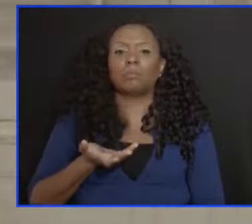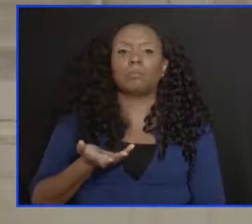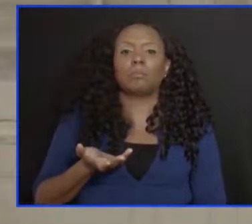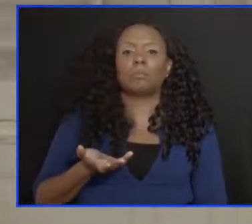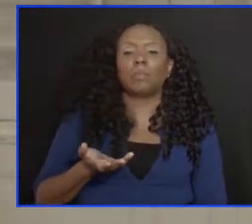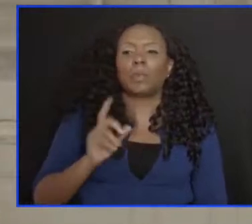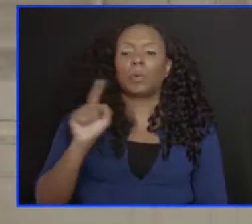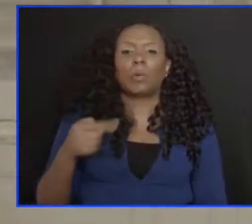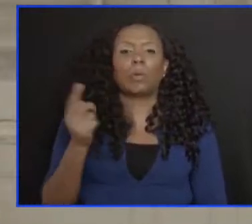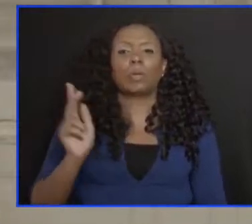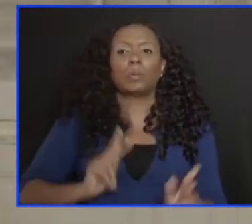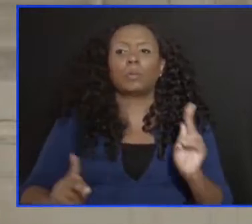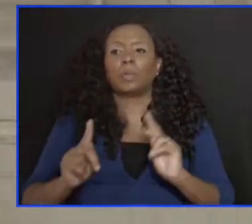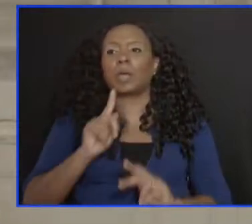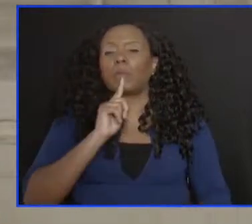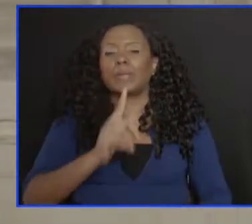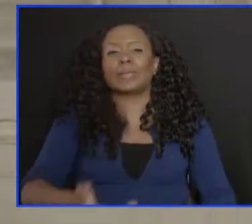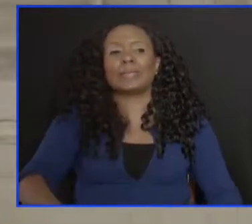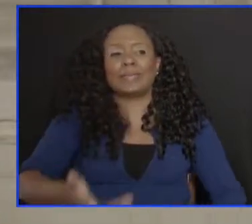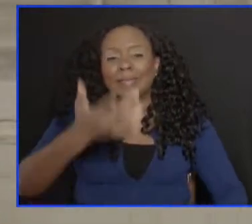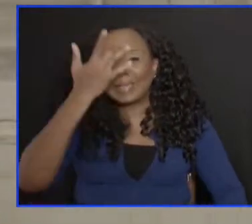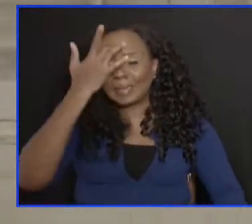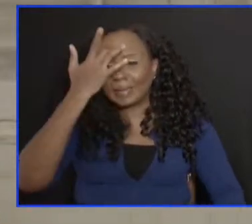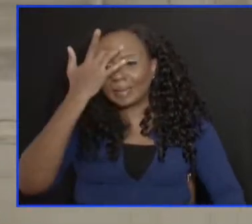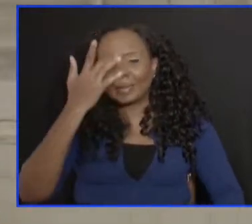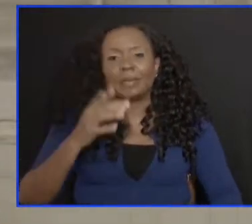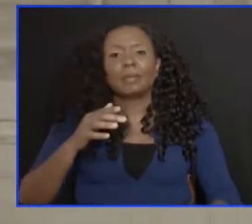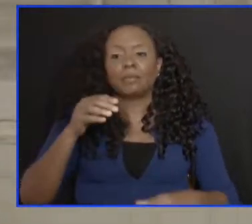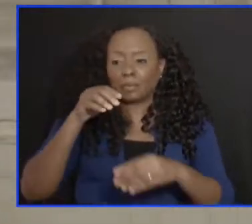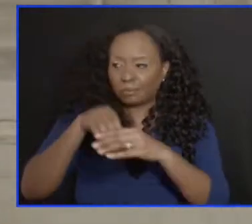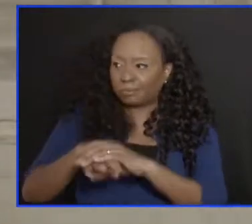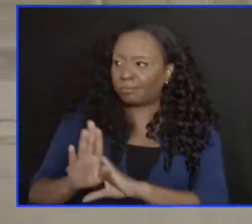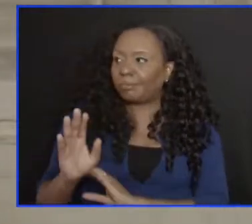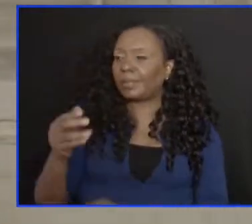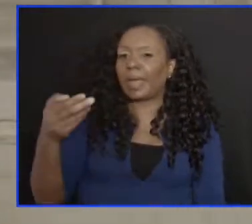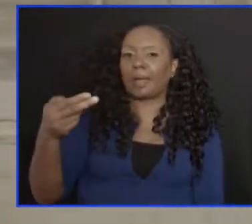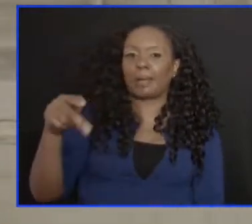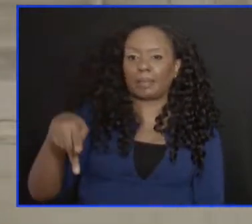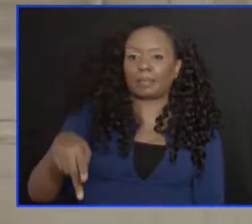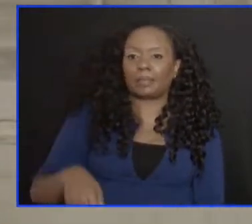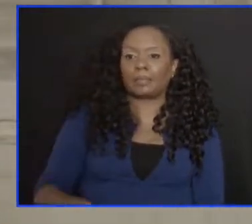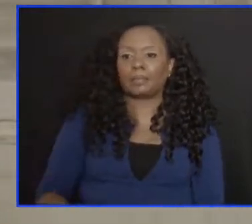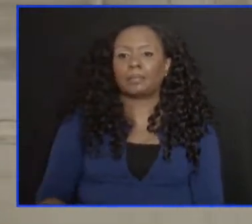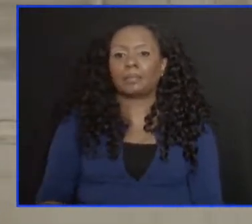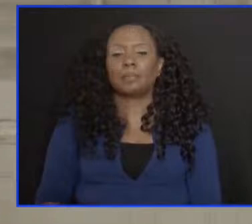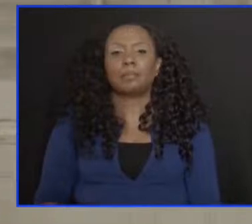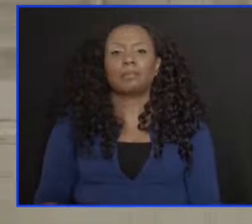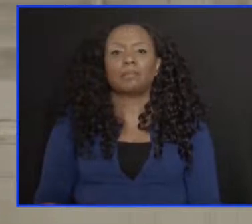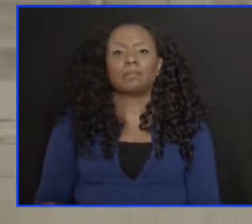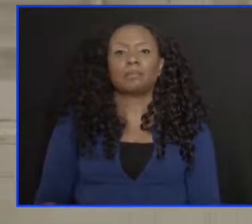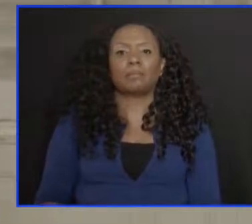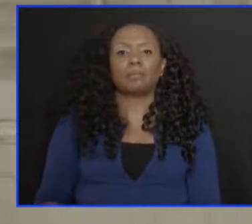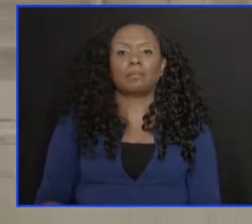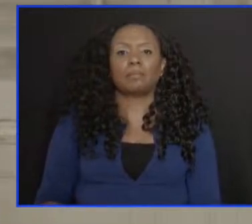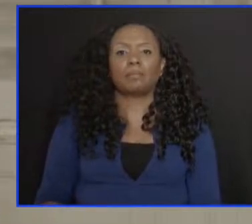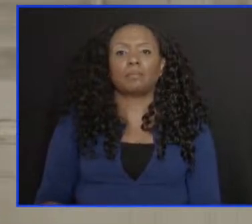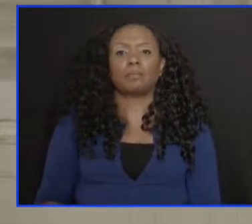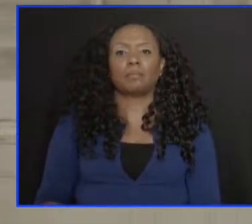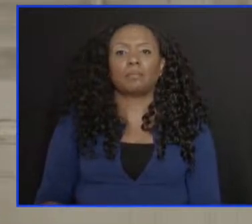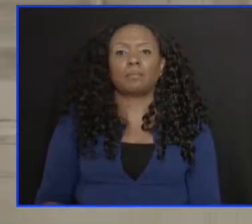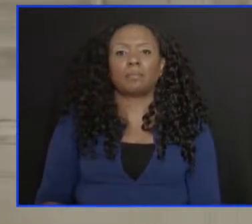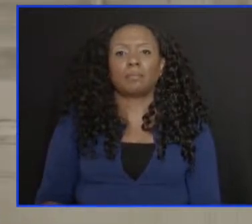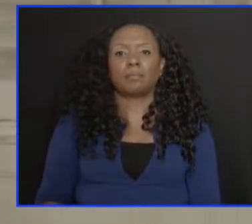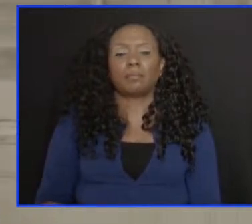ill to our facilities, and thankfully we would have had at least 11 discharges or so